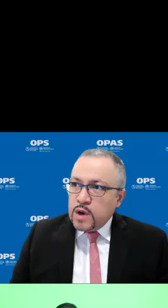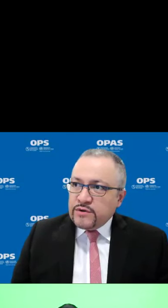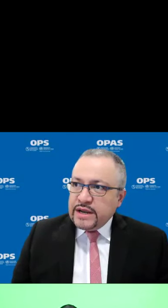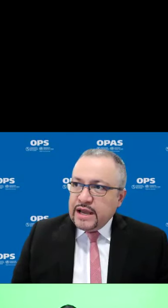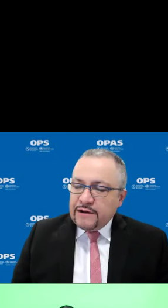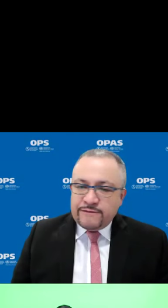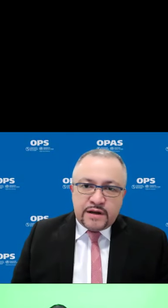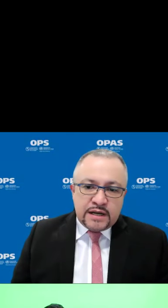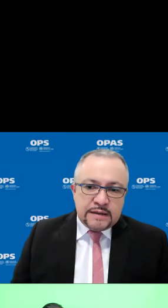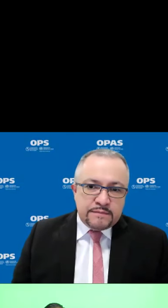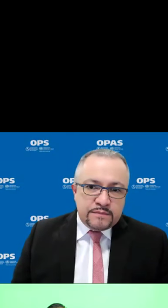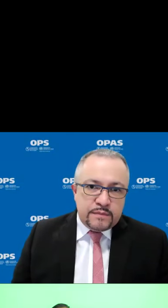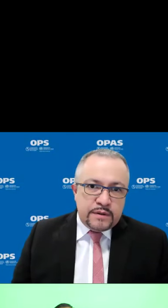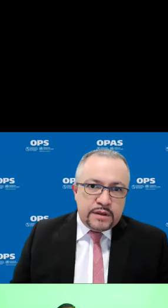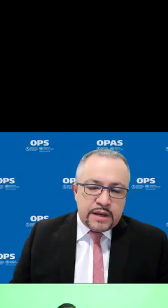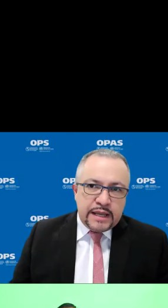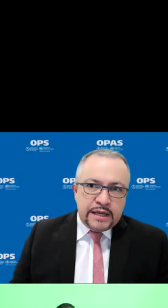We already have